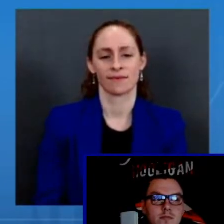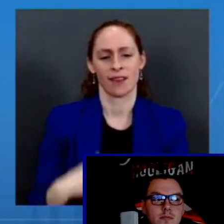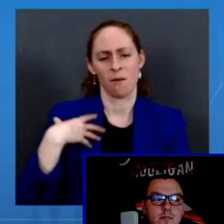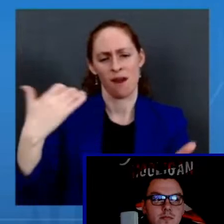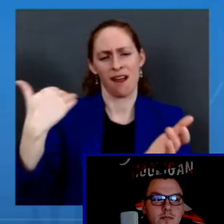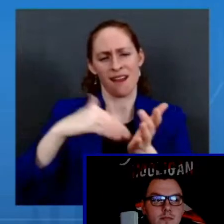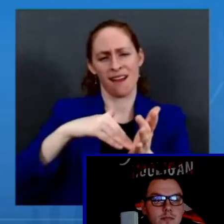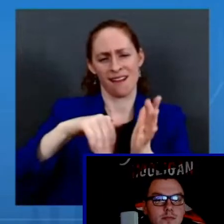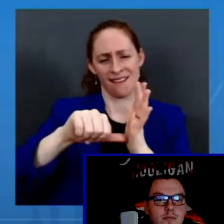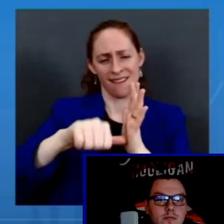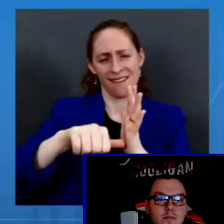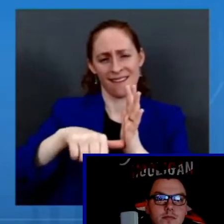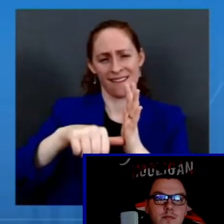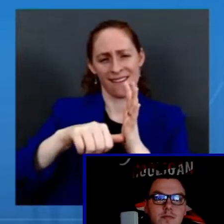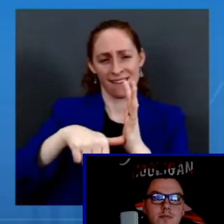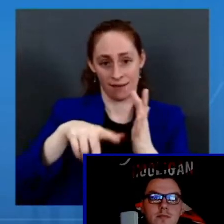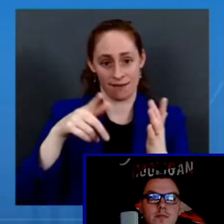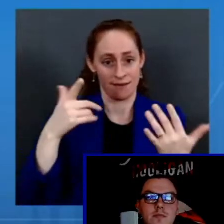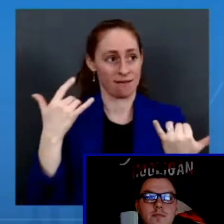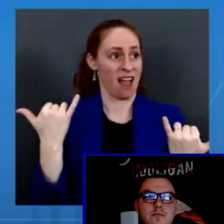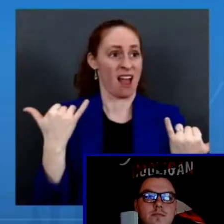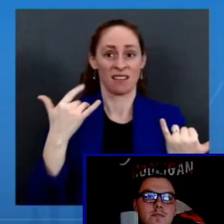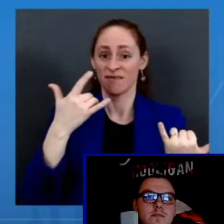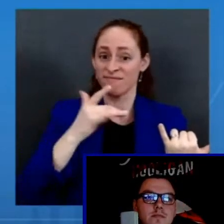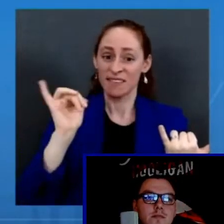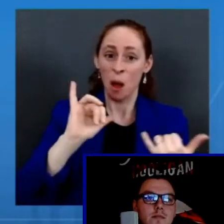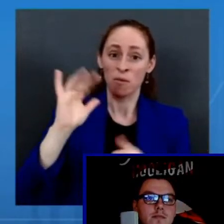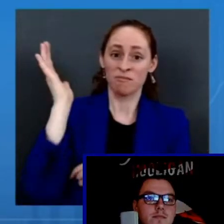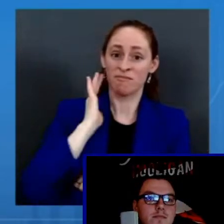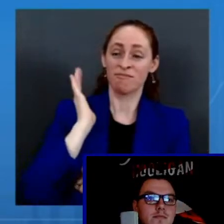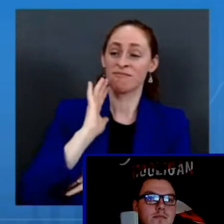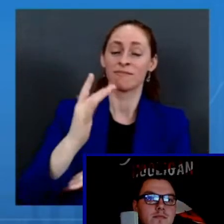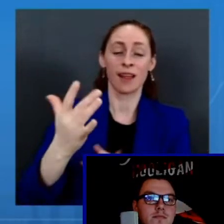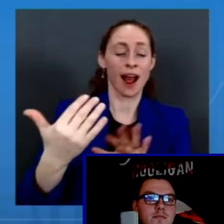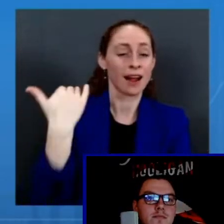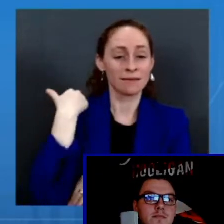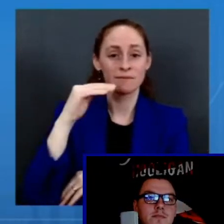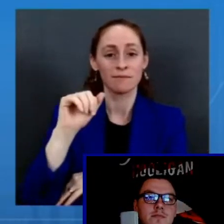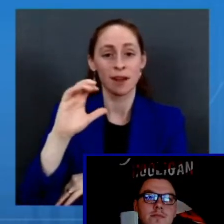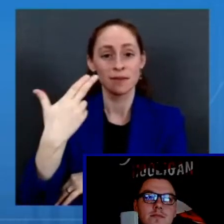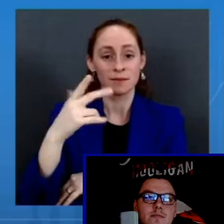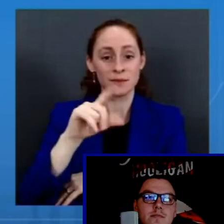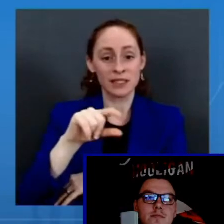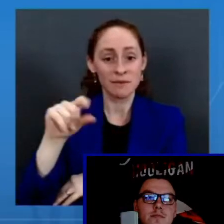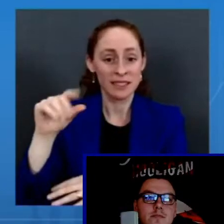people: vaccinations, boosters, testing, and treatments.